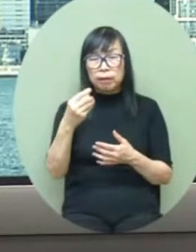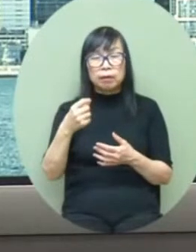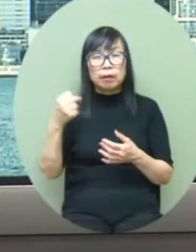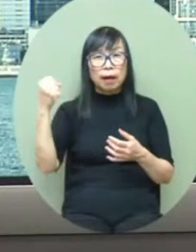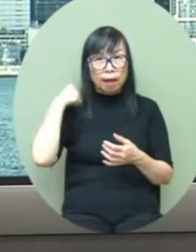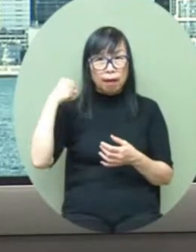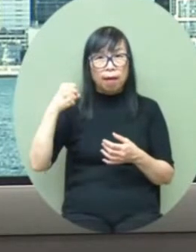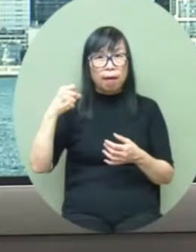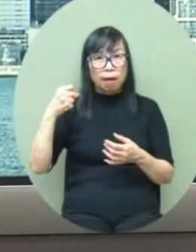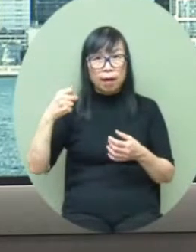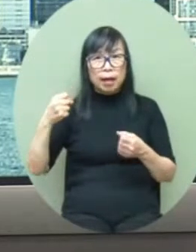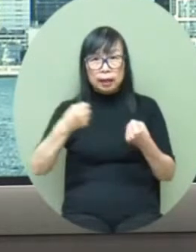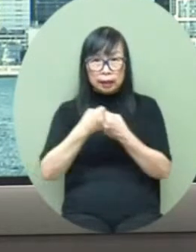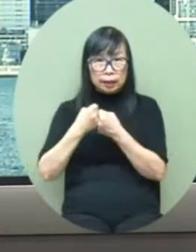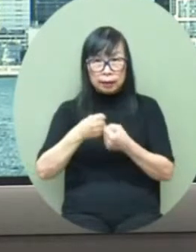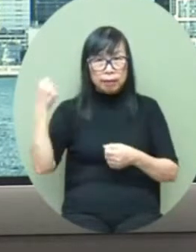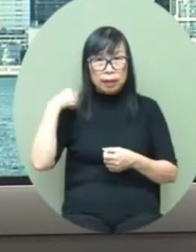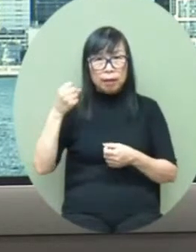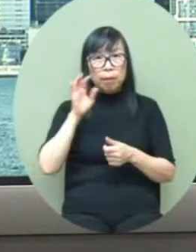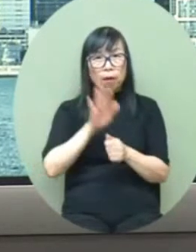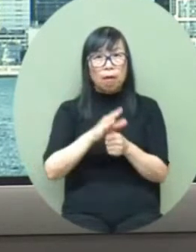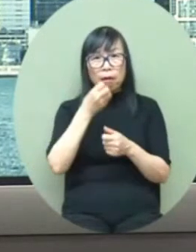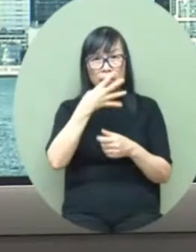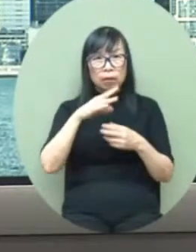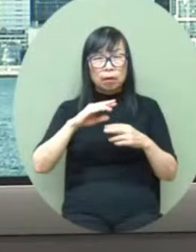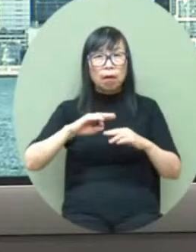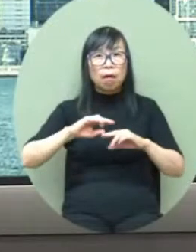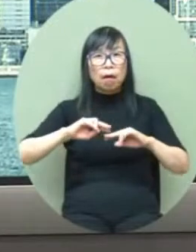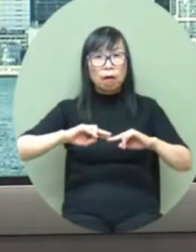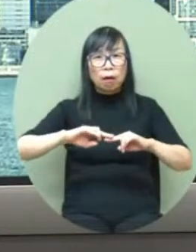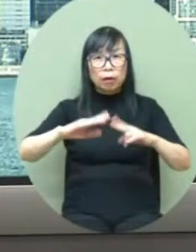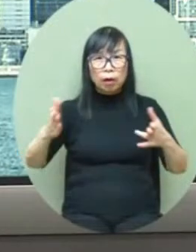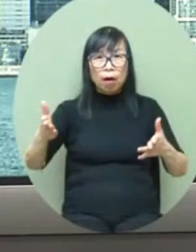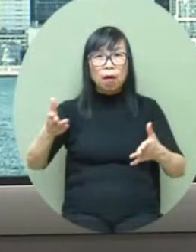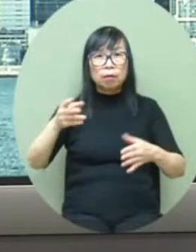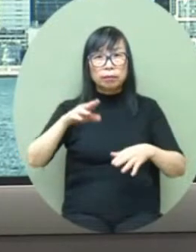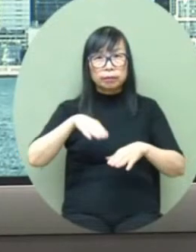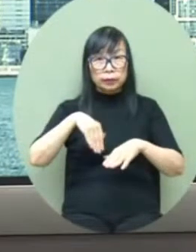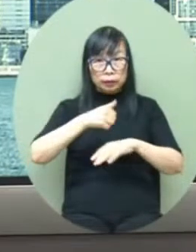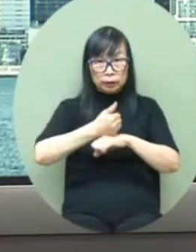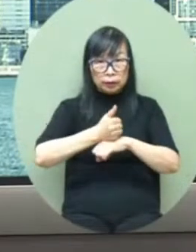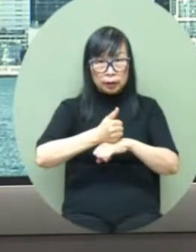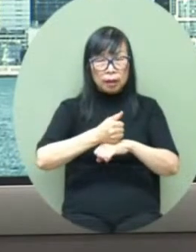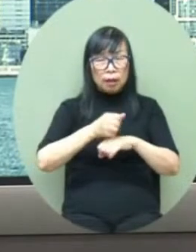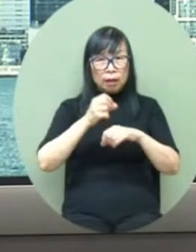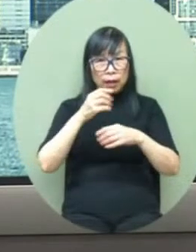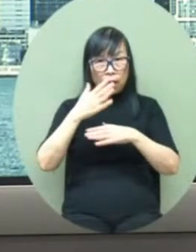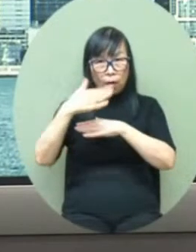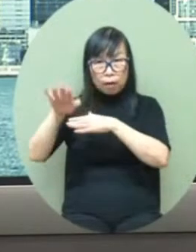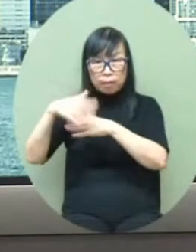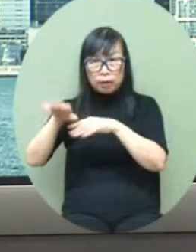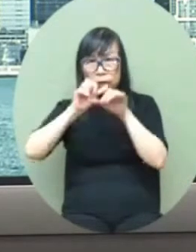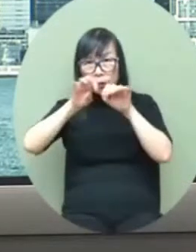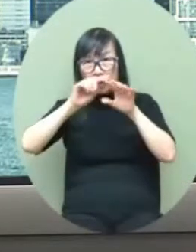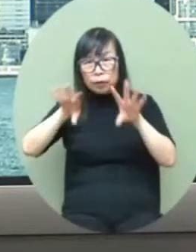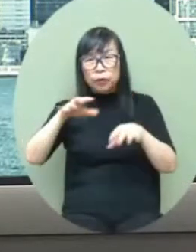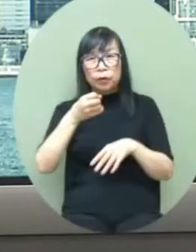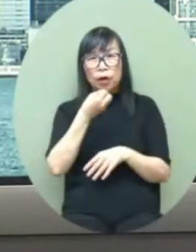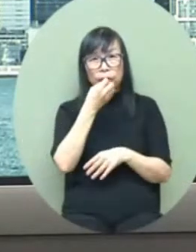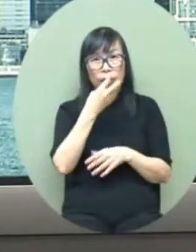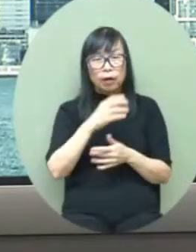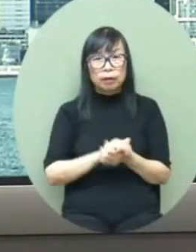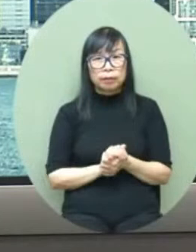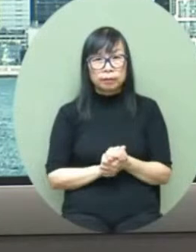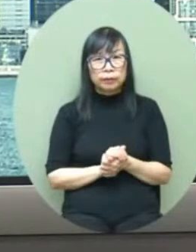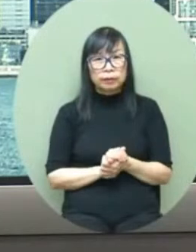Hong Kong, and of course to sell Hong Kong. I have been receiving very positive responses in all